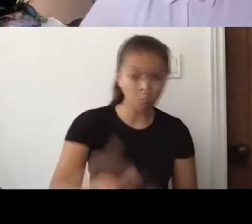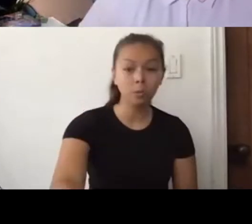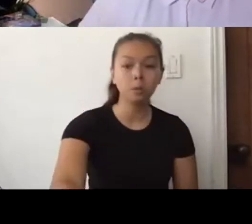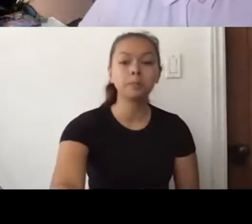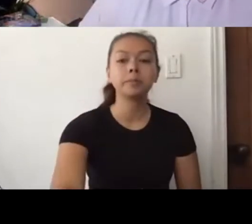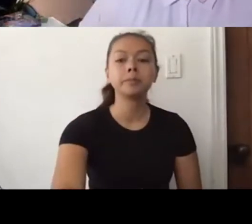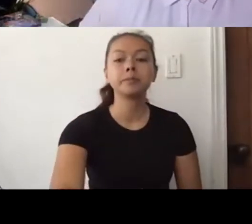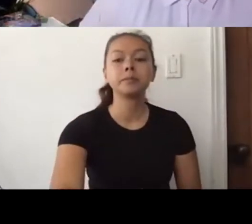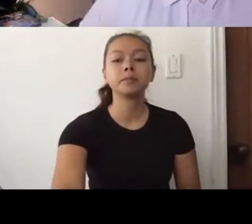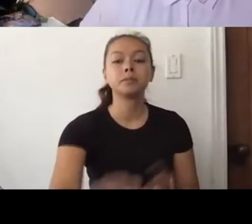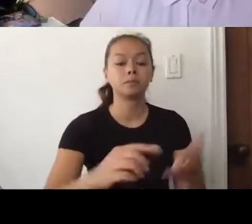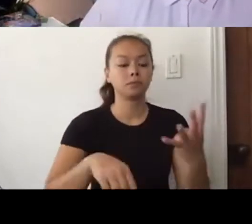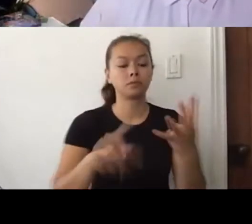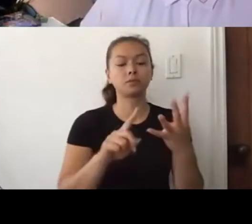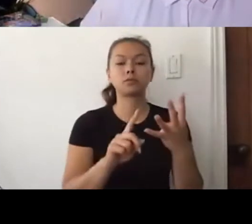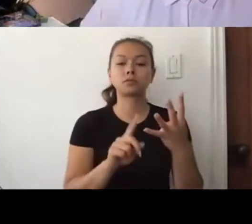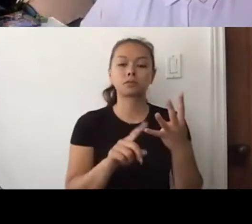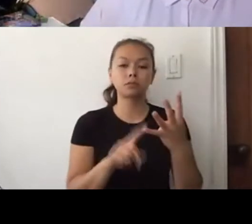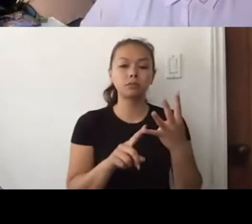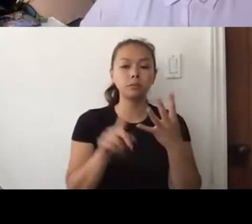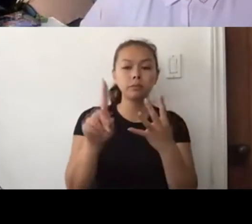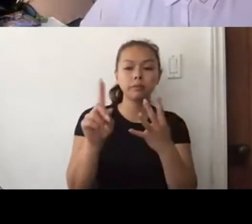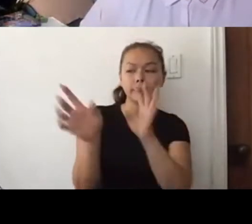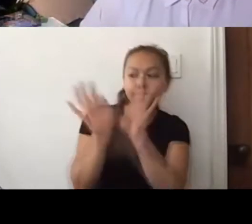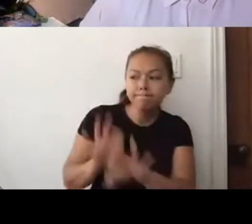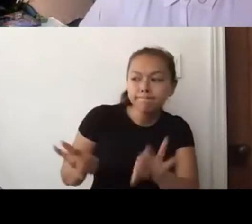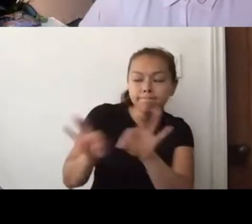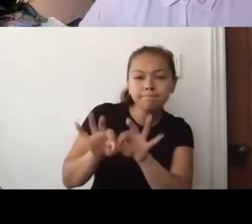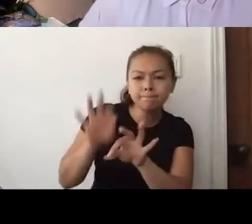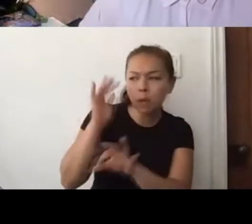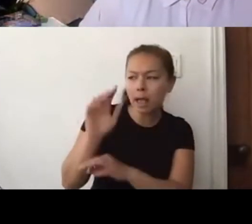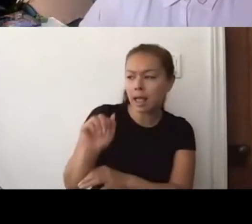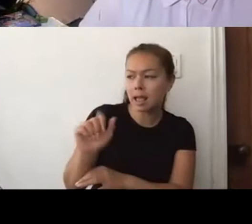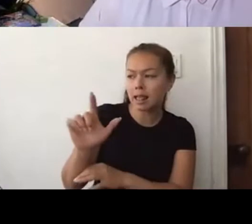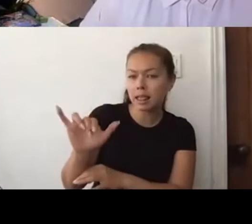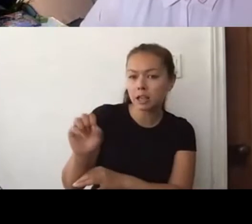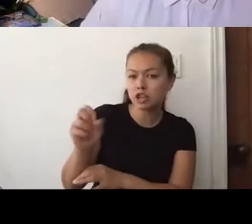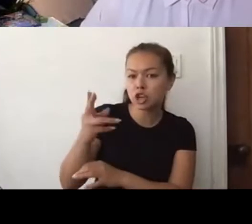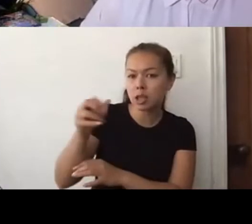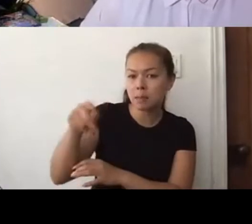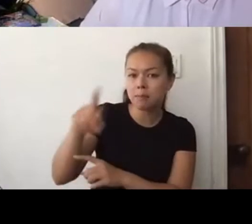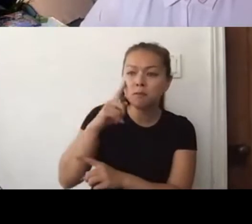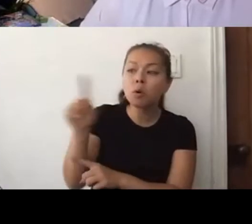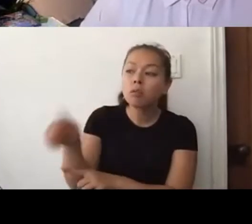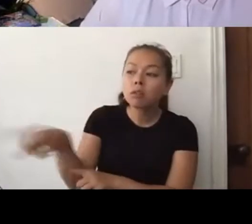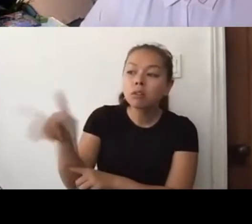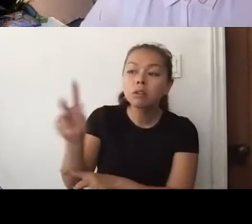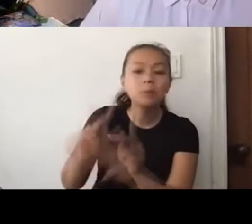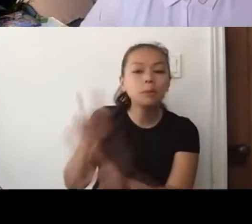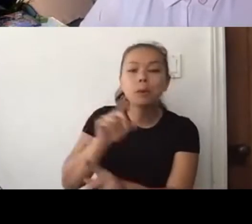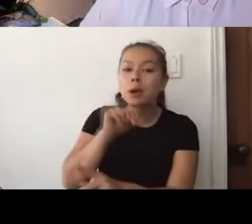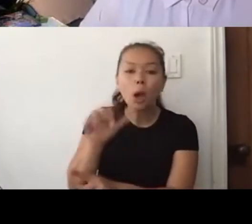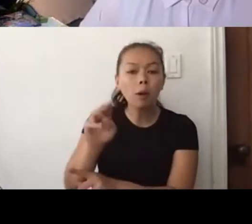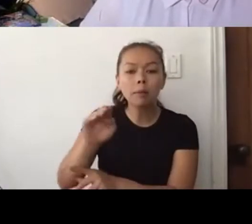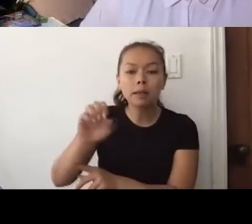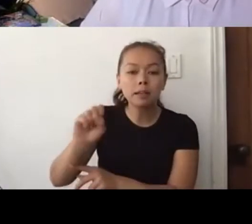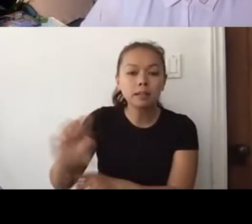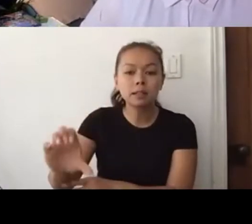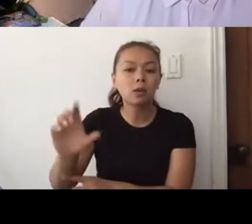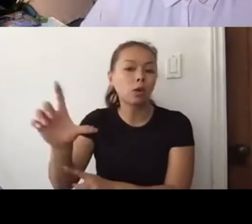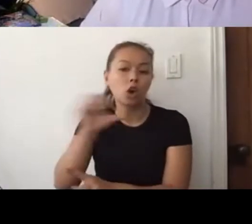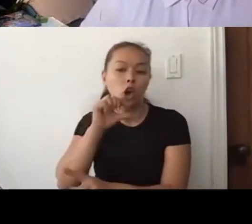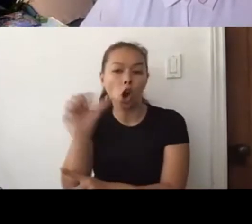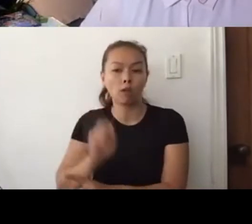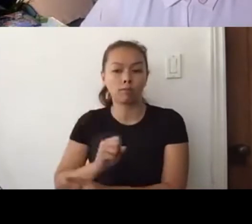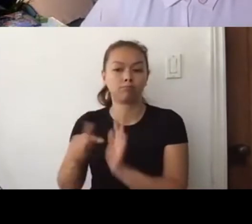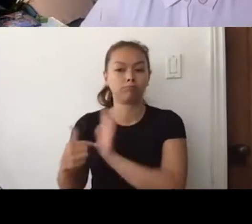male or present as masculine. And then we're going to end off with some final thoughts on resilience and care before